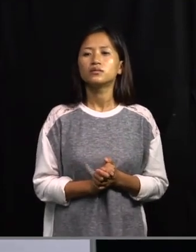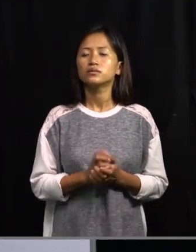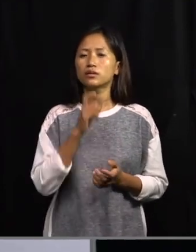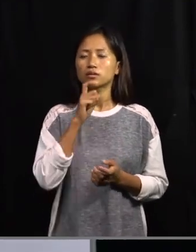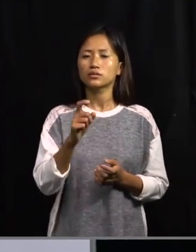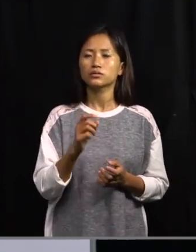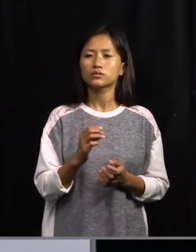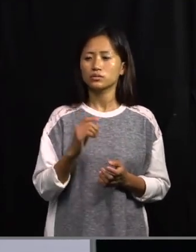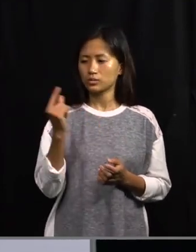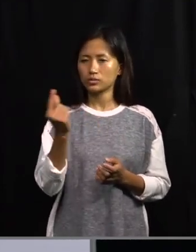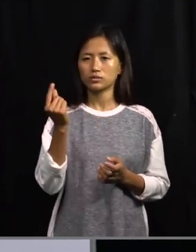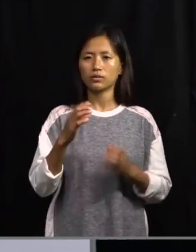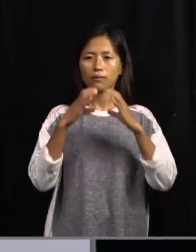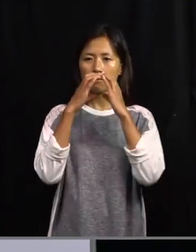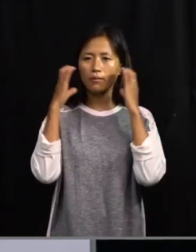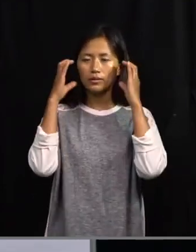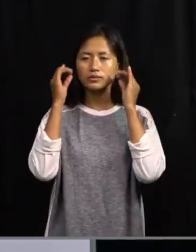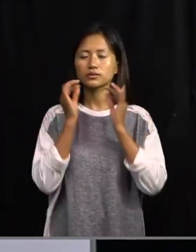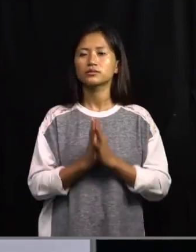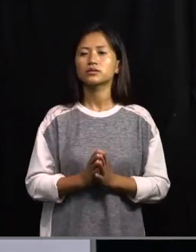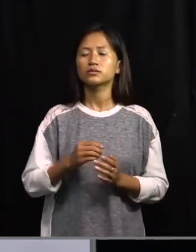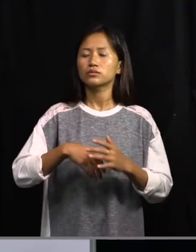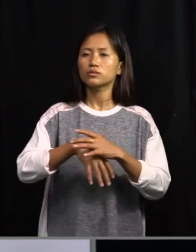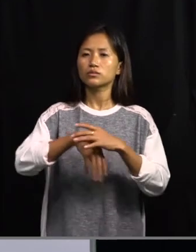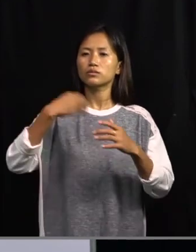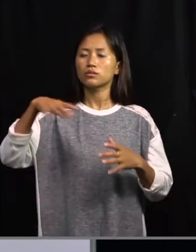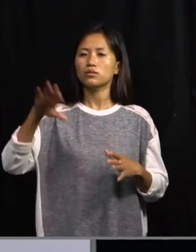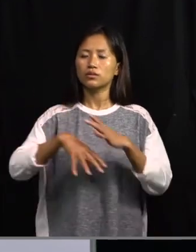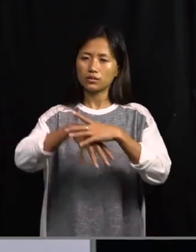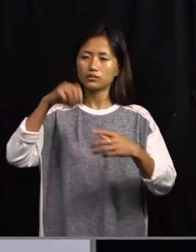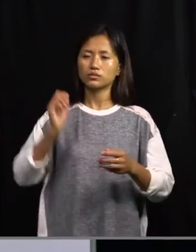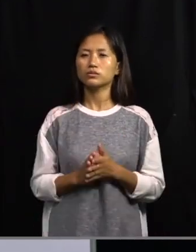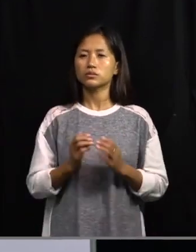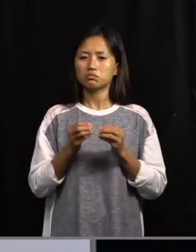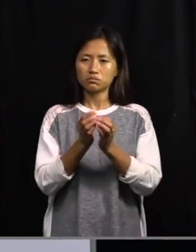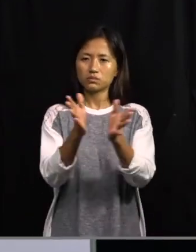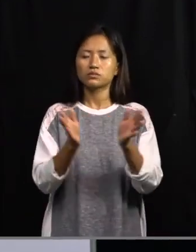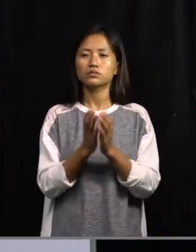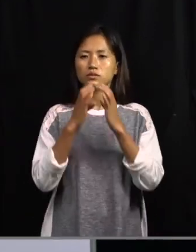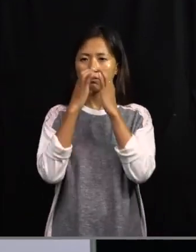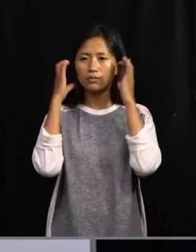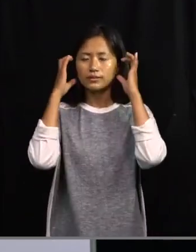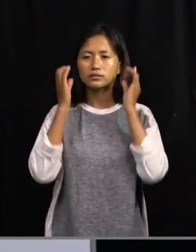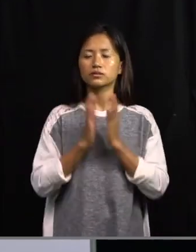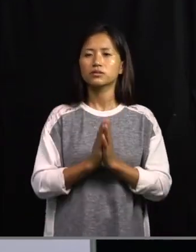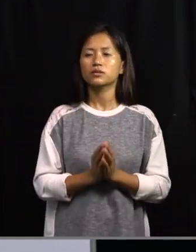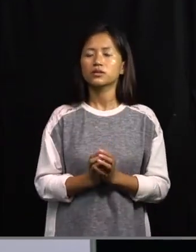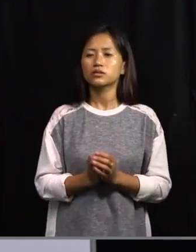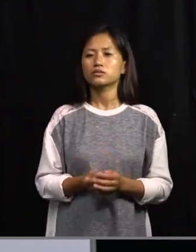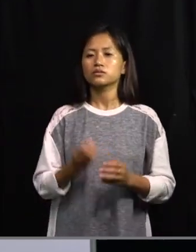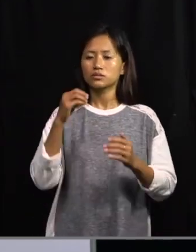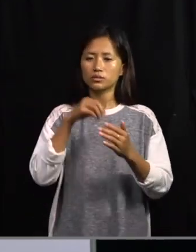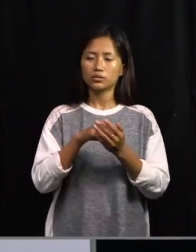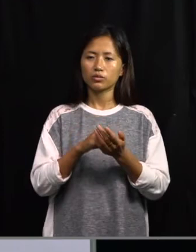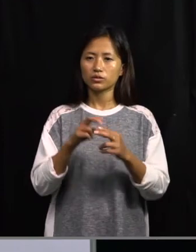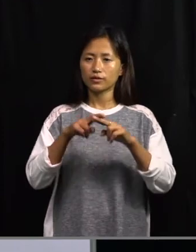wear a mask during the time of pandemic, but you go out without the mask. You know, you will be imposed a fine.